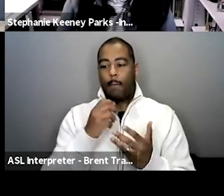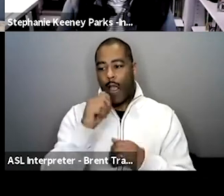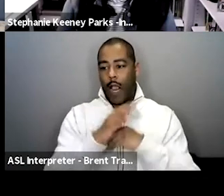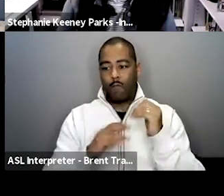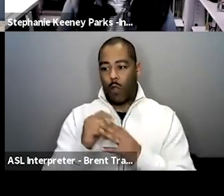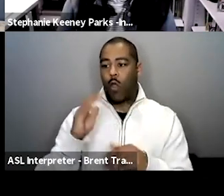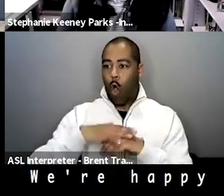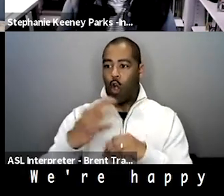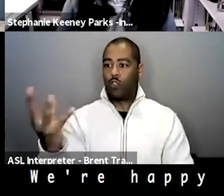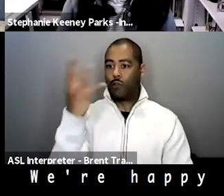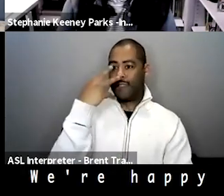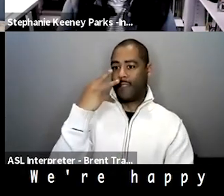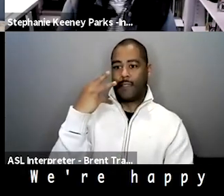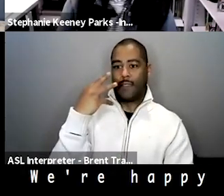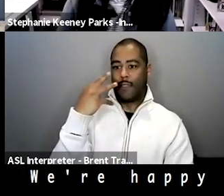But there I am.